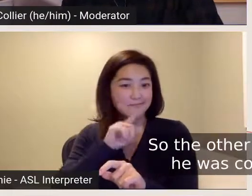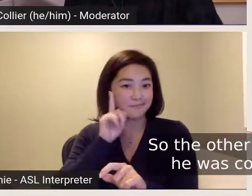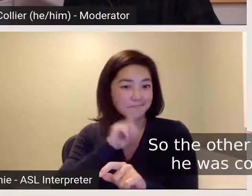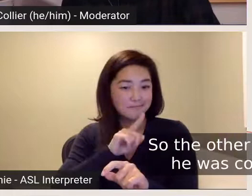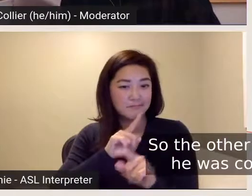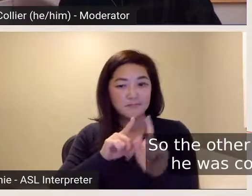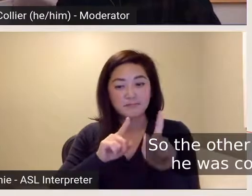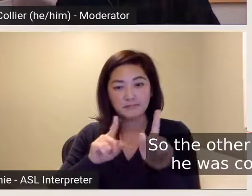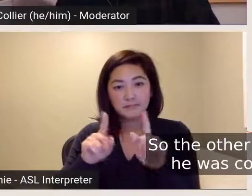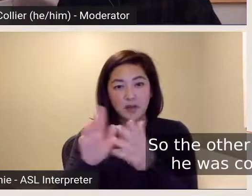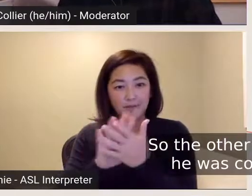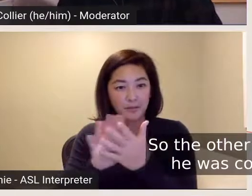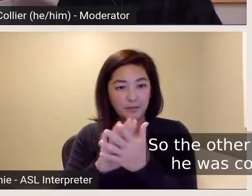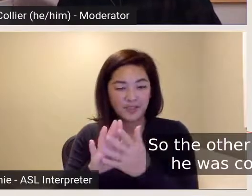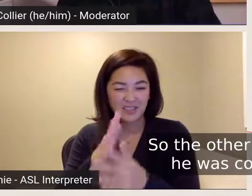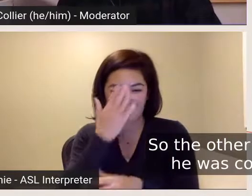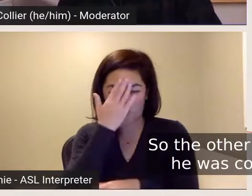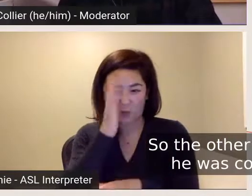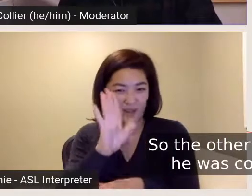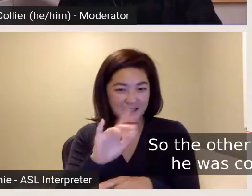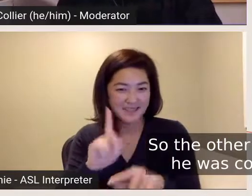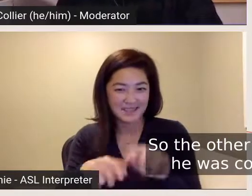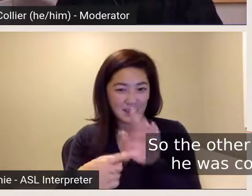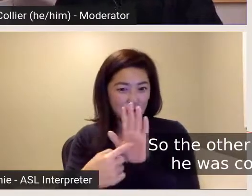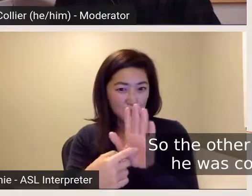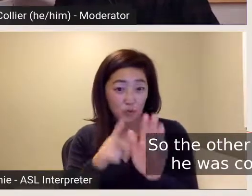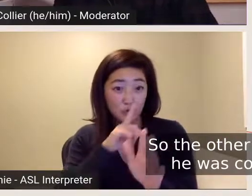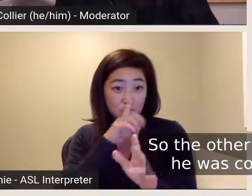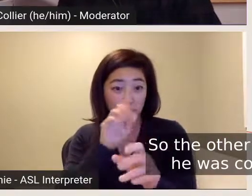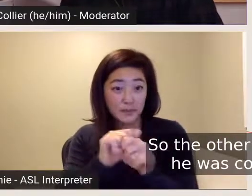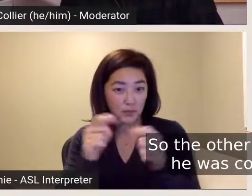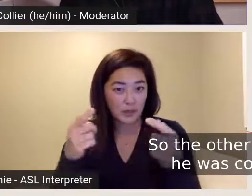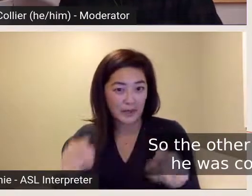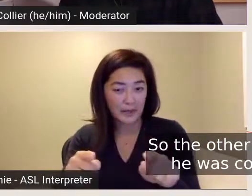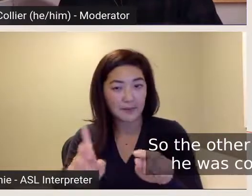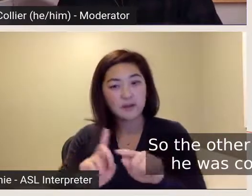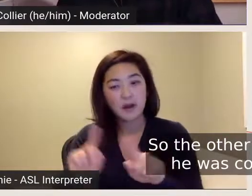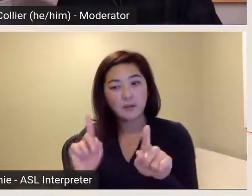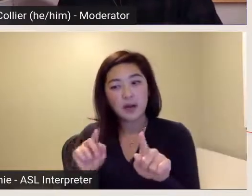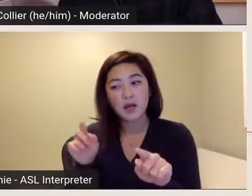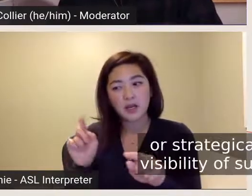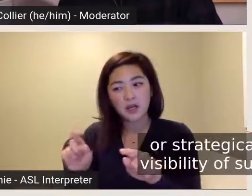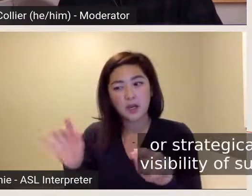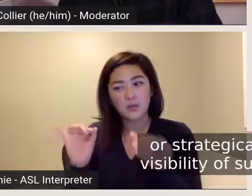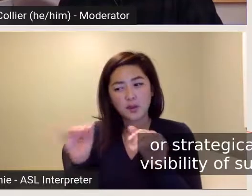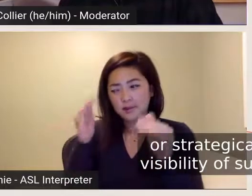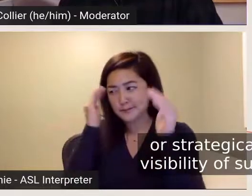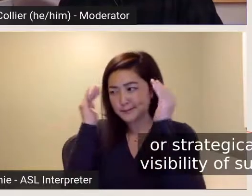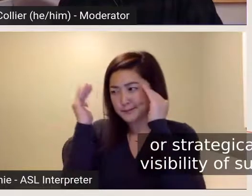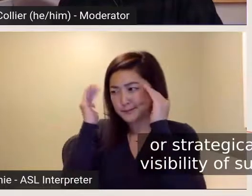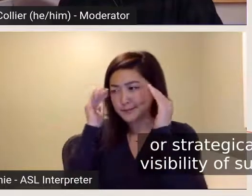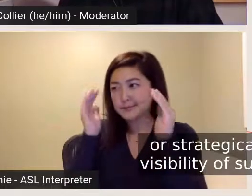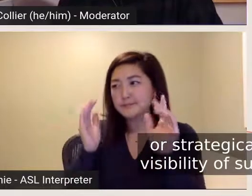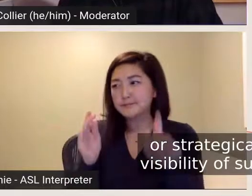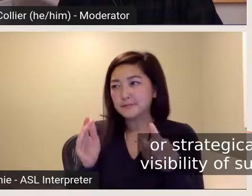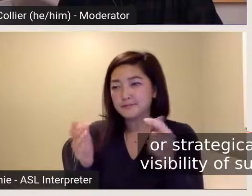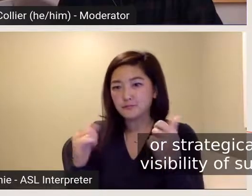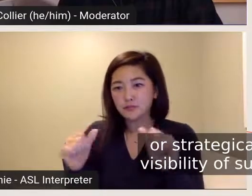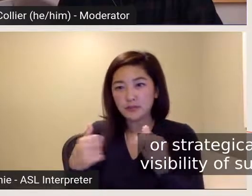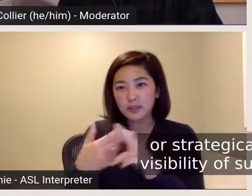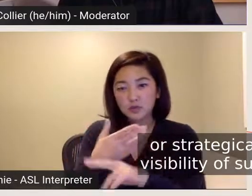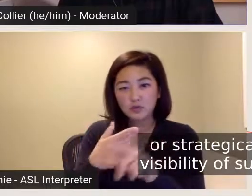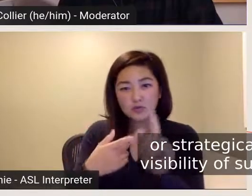reality. So the other way around, he was consciously or strategically using